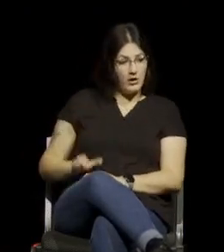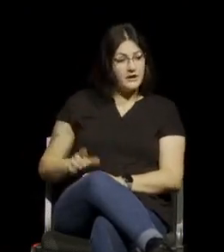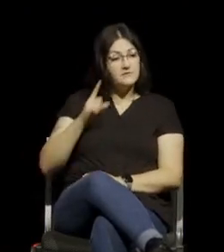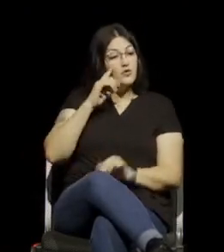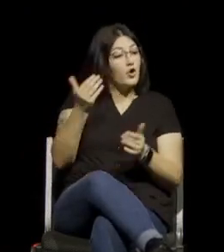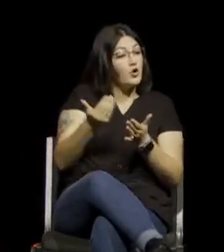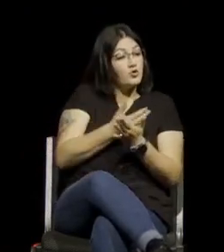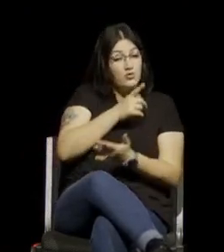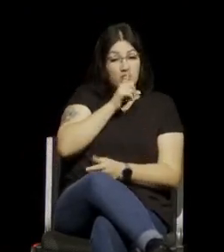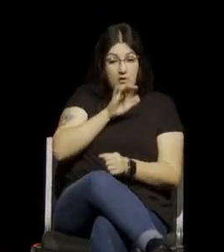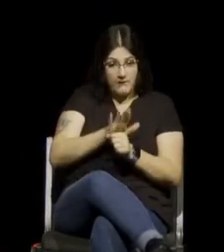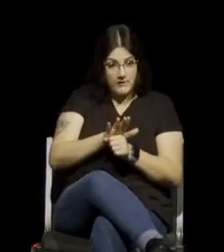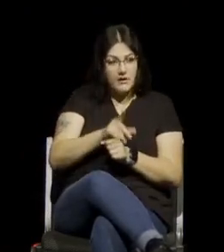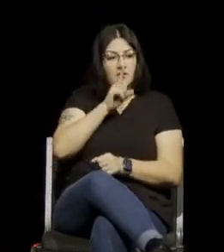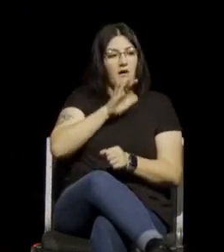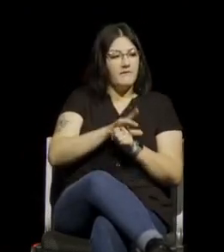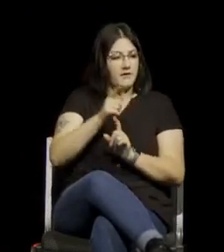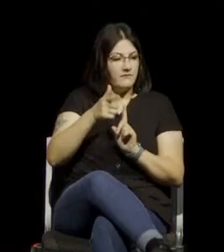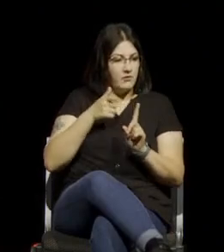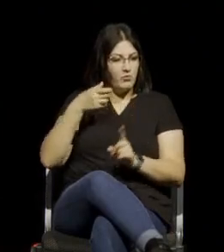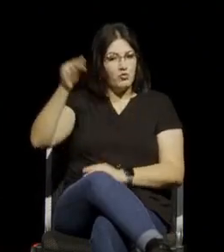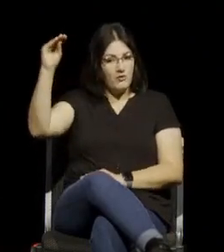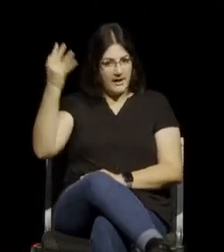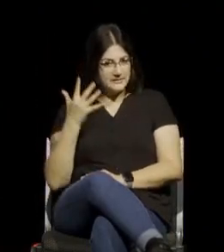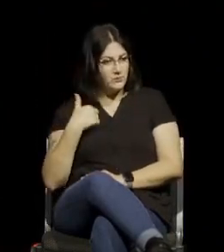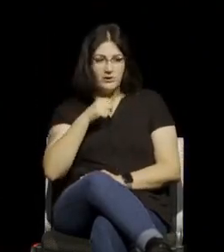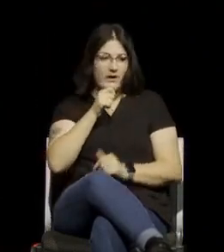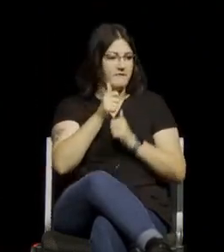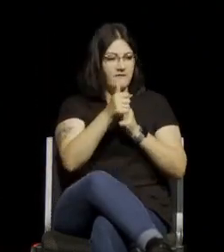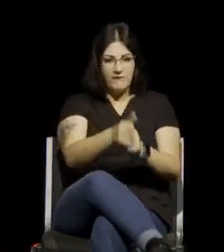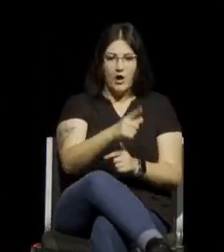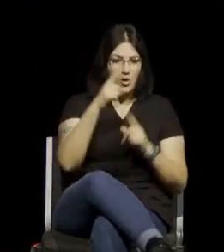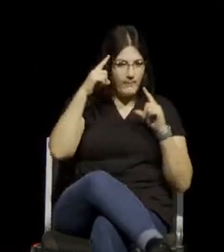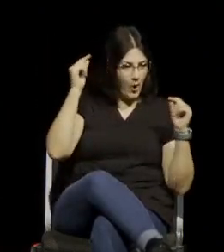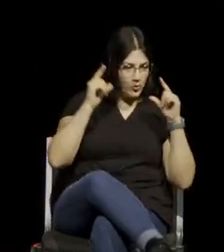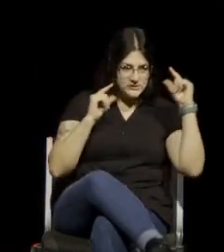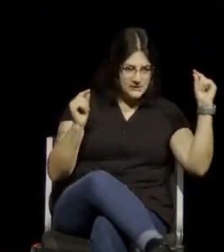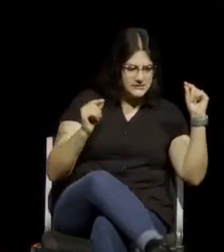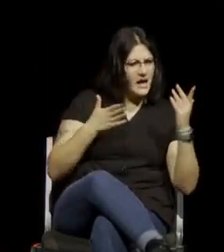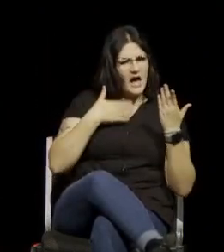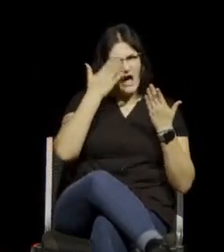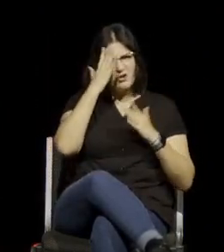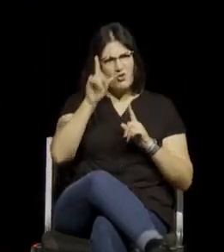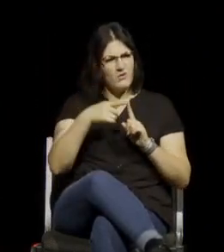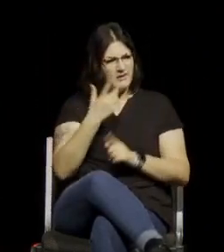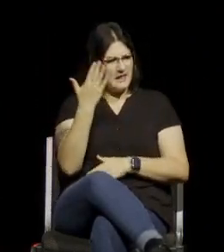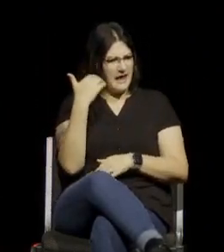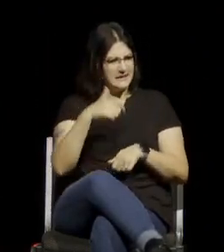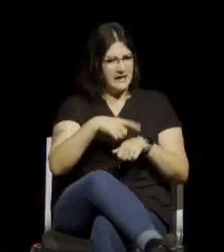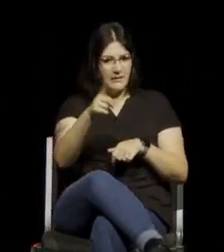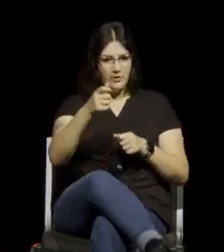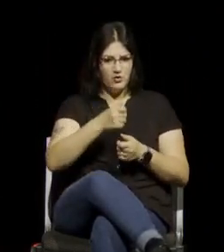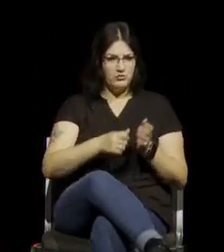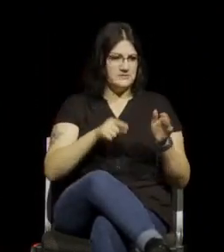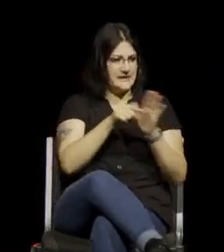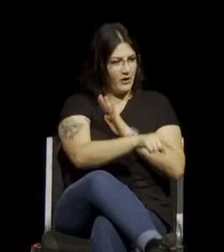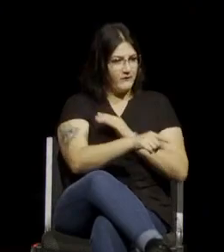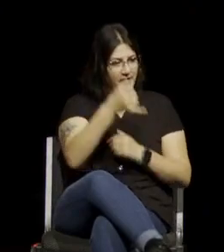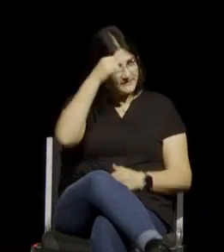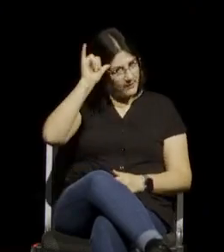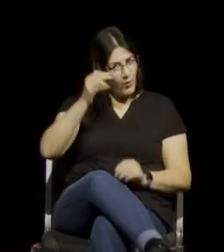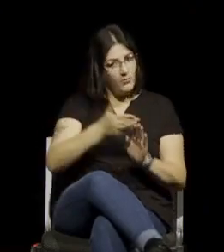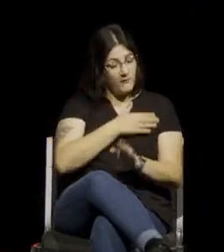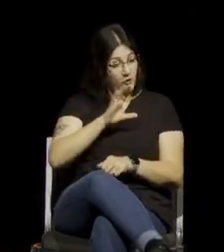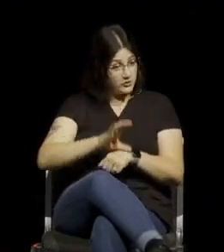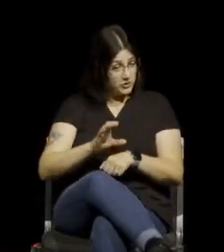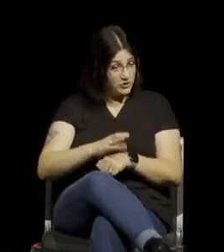new covenant, the covenant of grace. We don't have to follow the law of Moses anymore. I don't know when the last time you sacrificed a bull before you came into